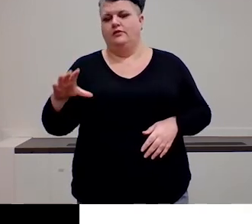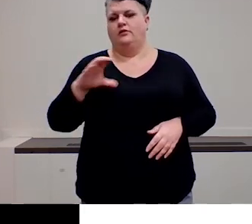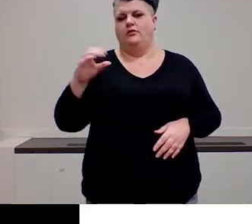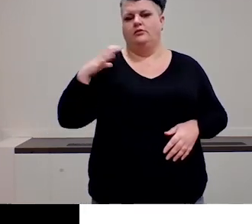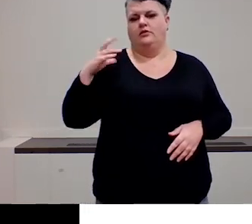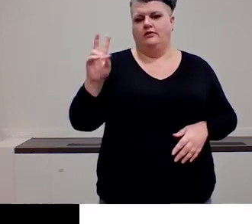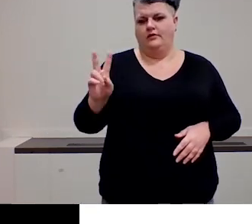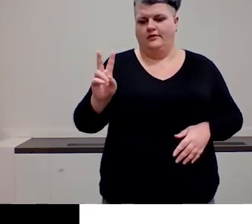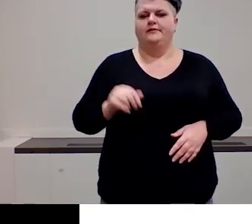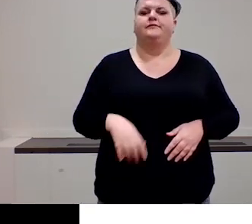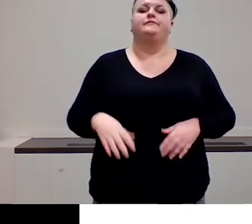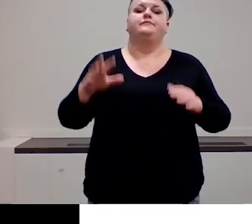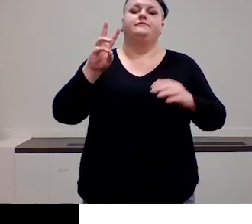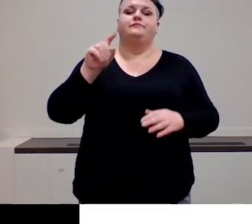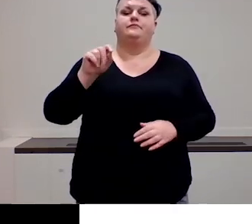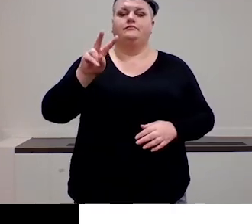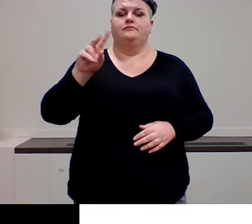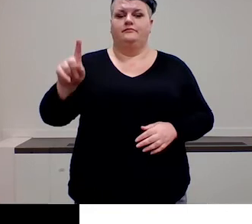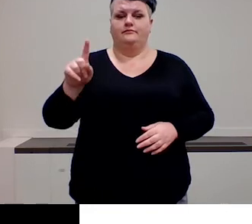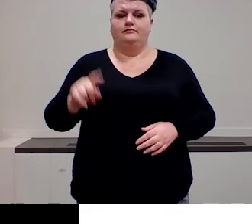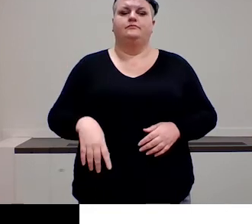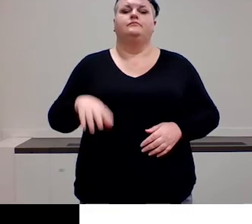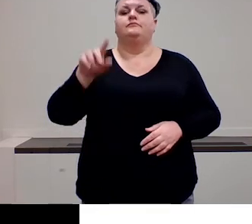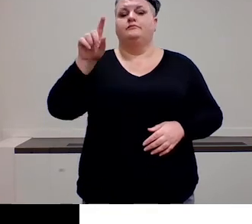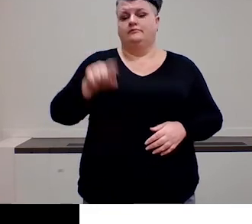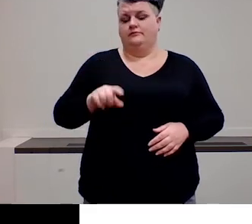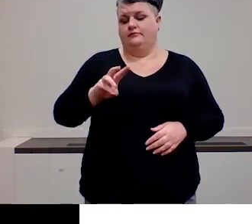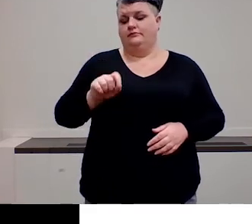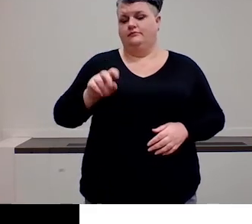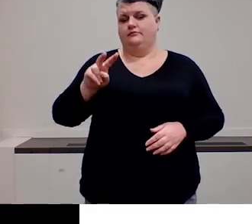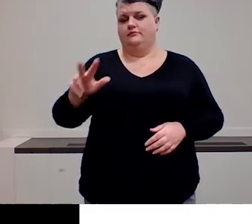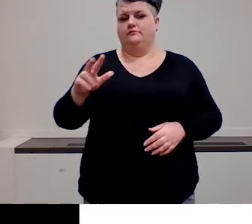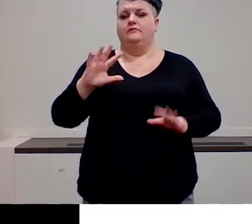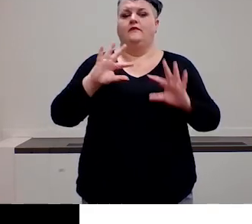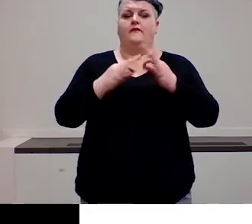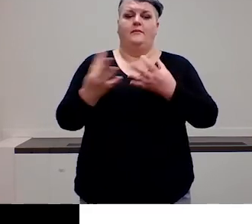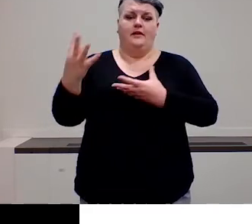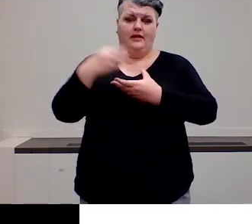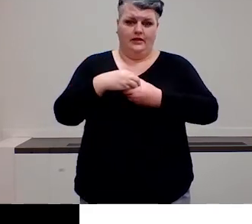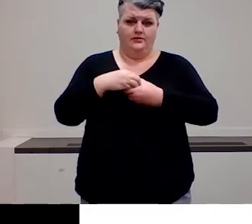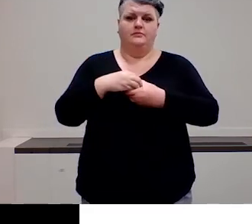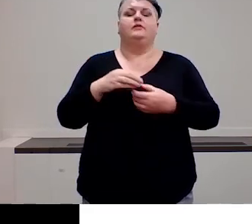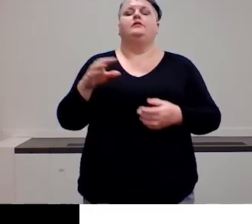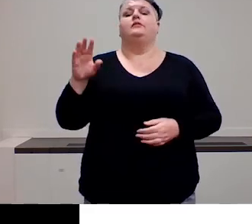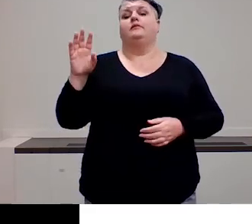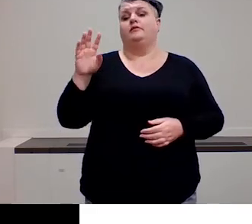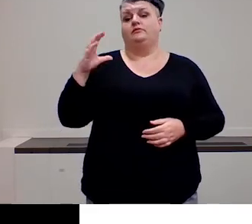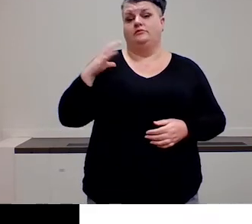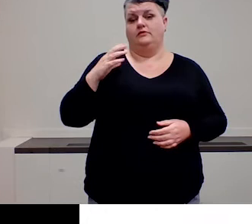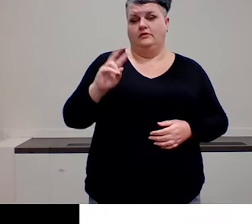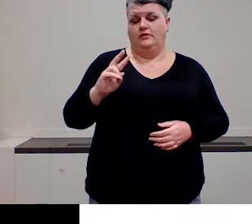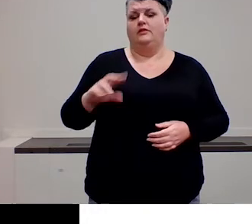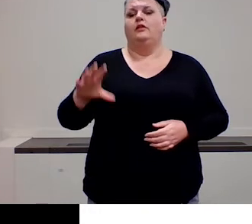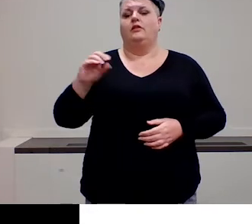Varwig. Item 6.22 and 6.23, Family and Community Engagement Committee. Chairs Bob Vasquez,